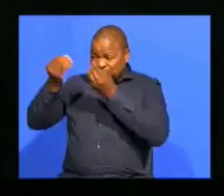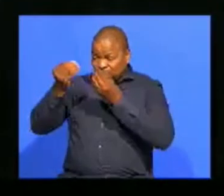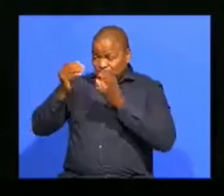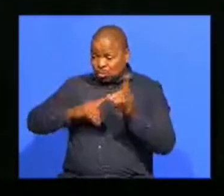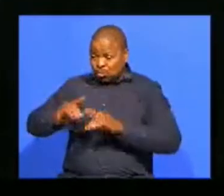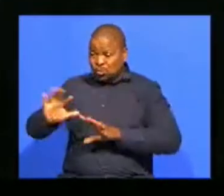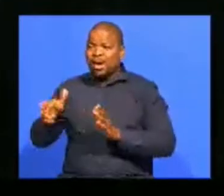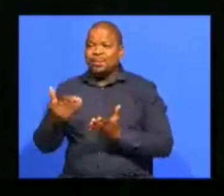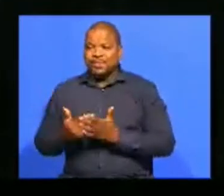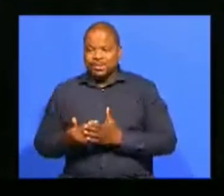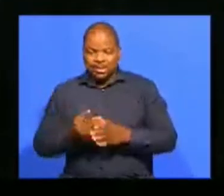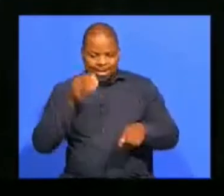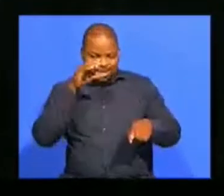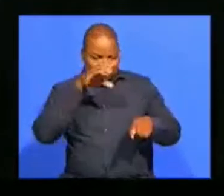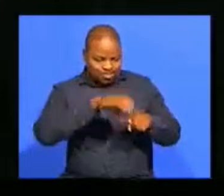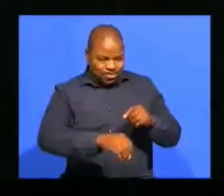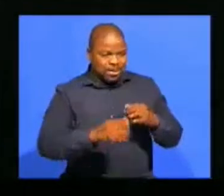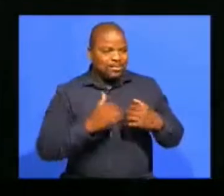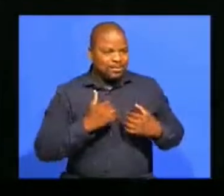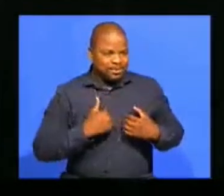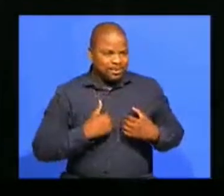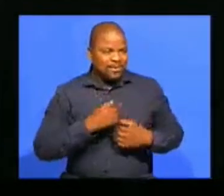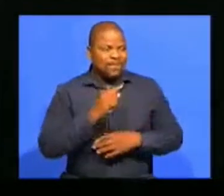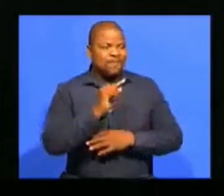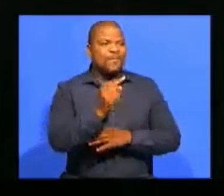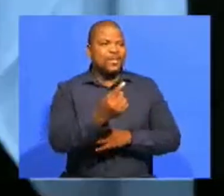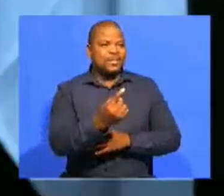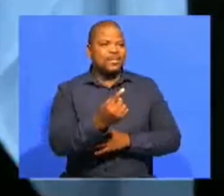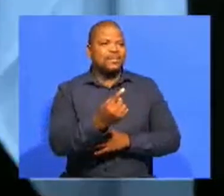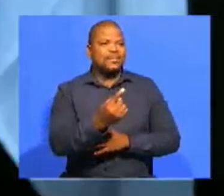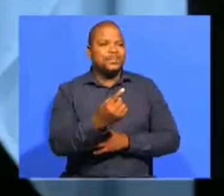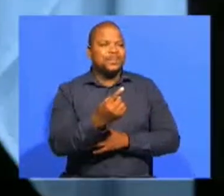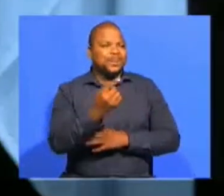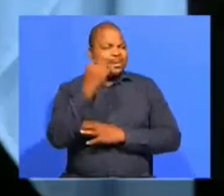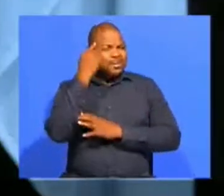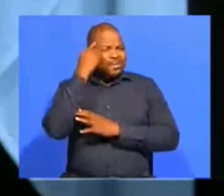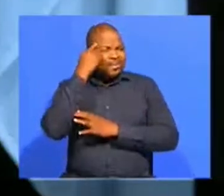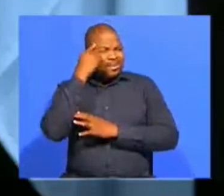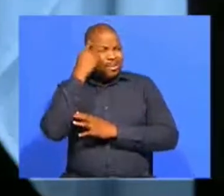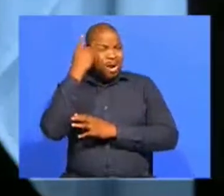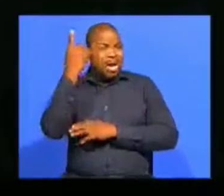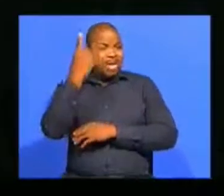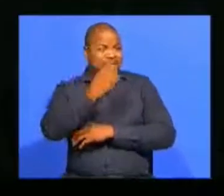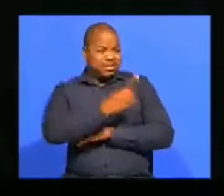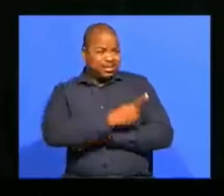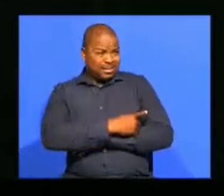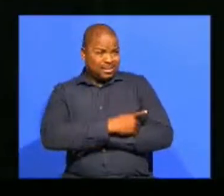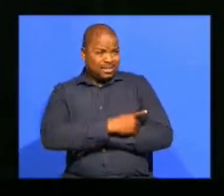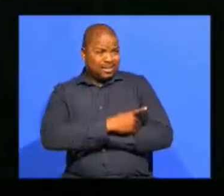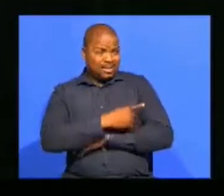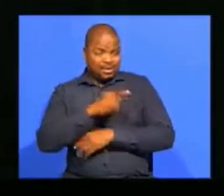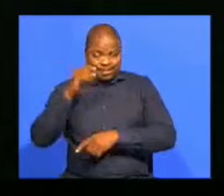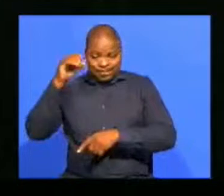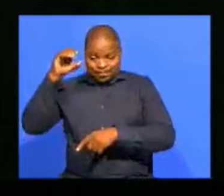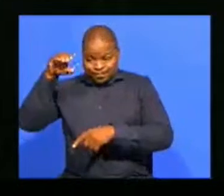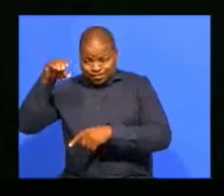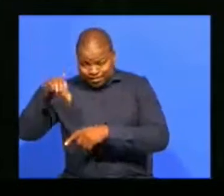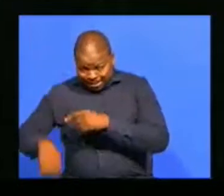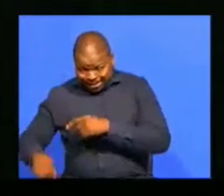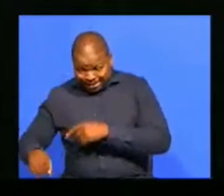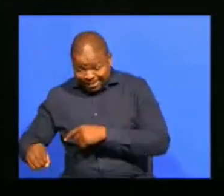it discovered it. We got there first. Now imagine one day we will get to the discovery